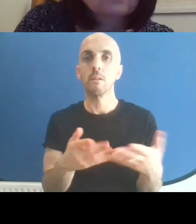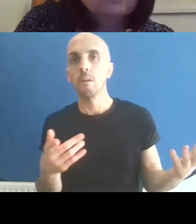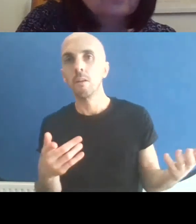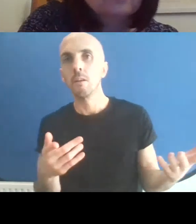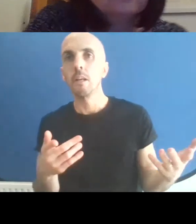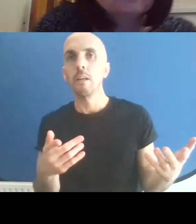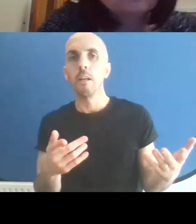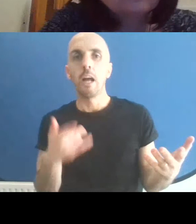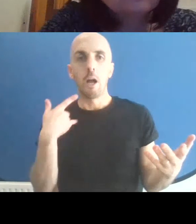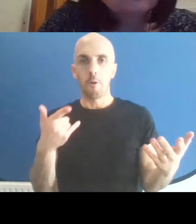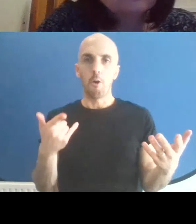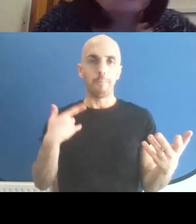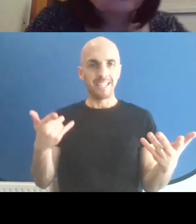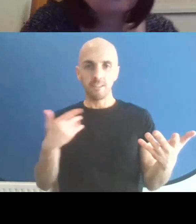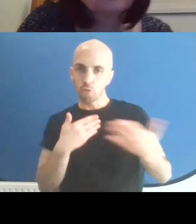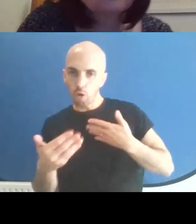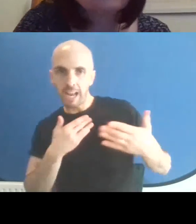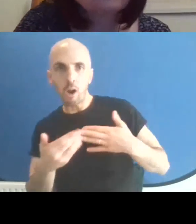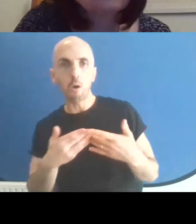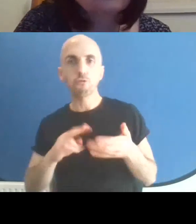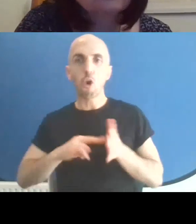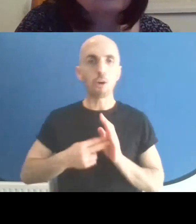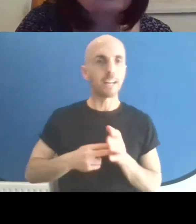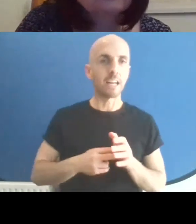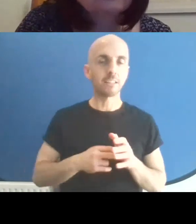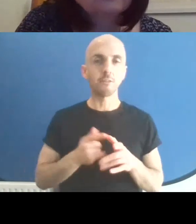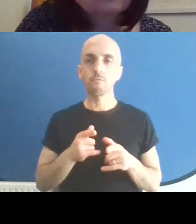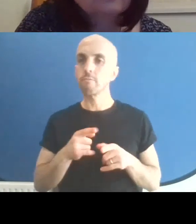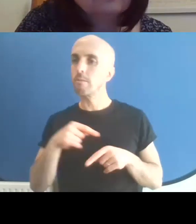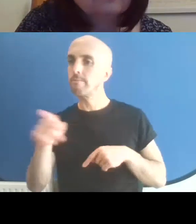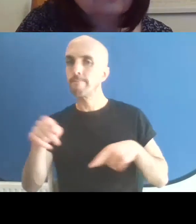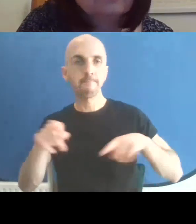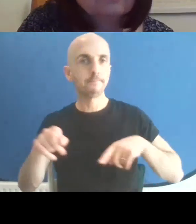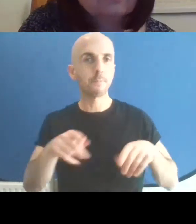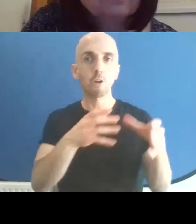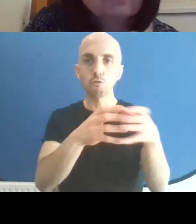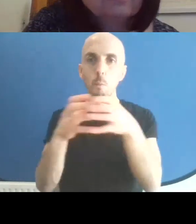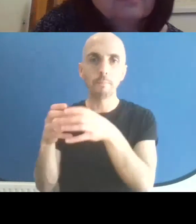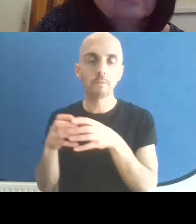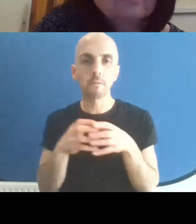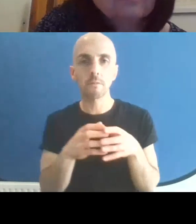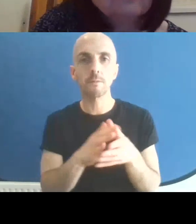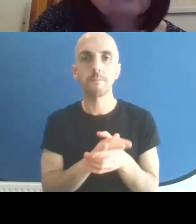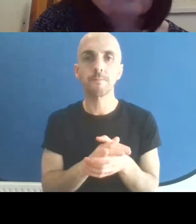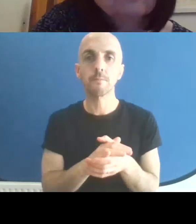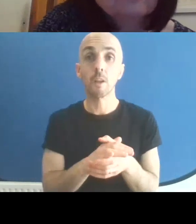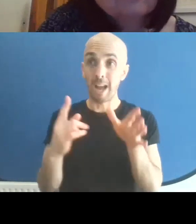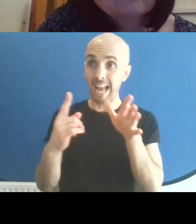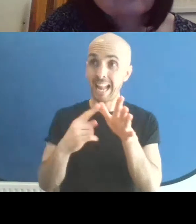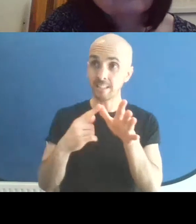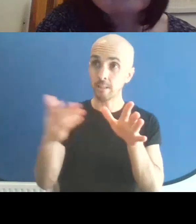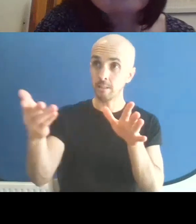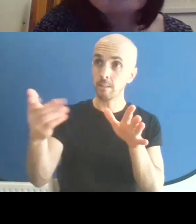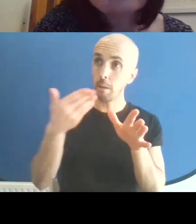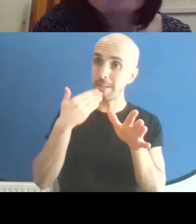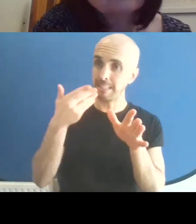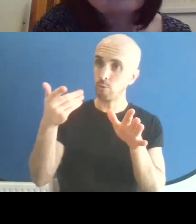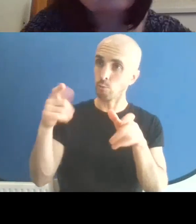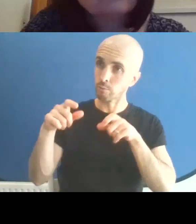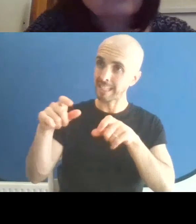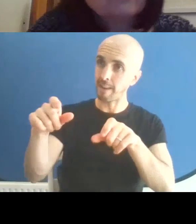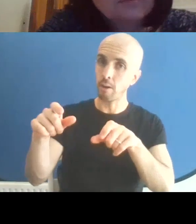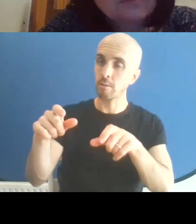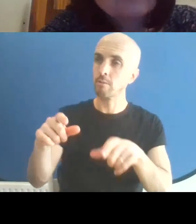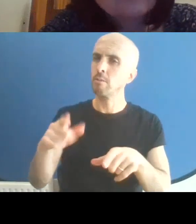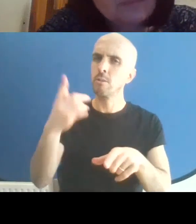So while I'm organising people into rooms, I just wonder whether, Alison, you can just expand a little bit on some of the content of the